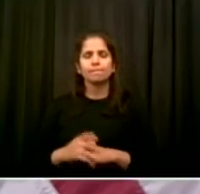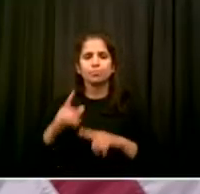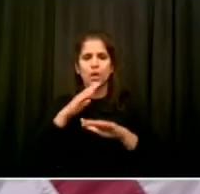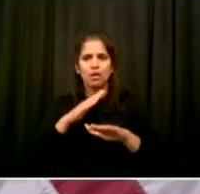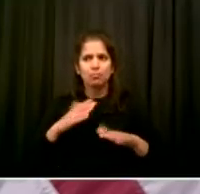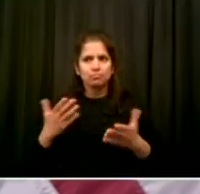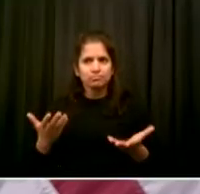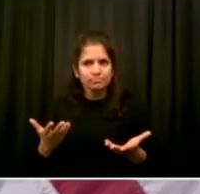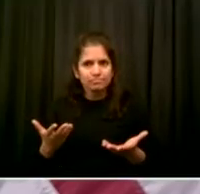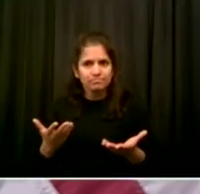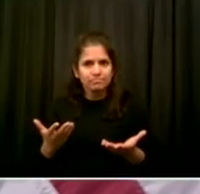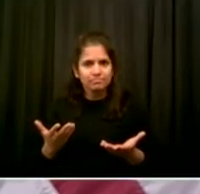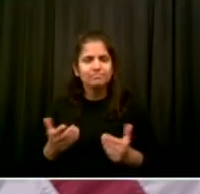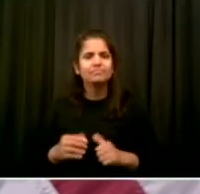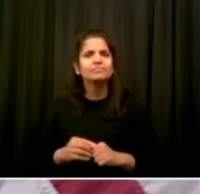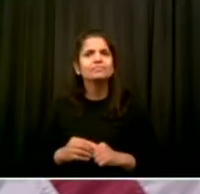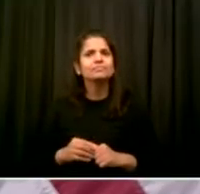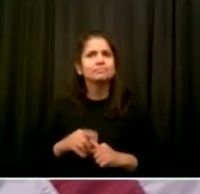Robert, can you hear me?